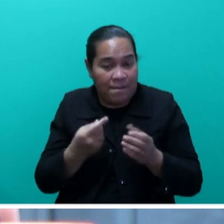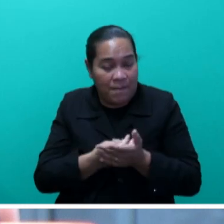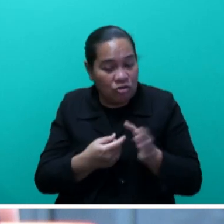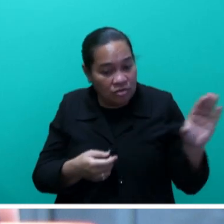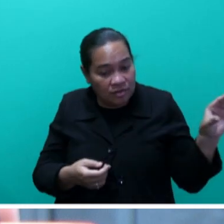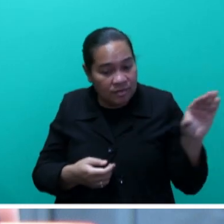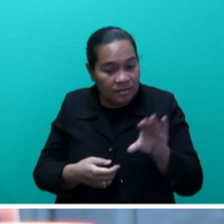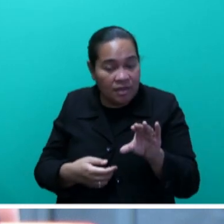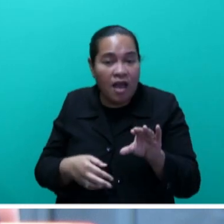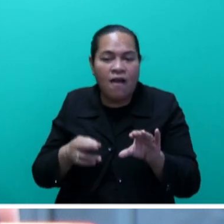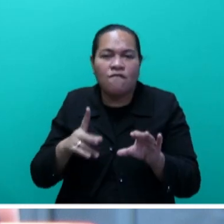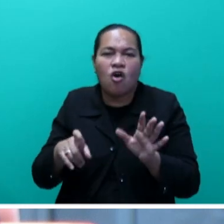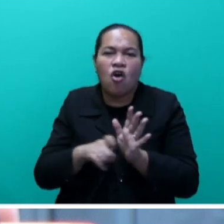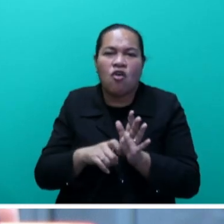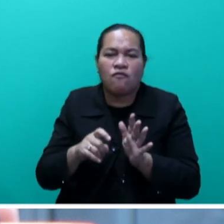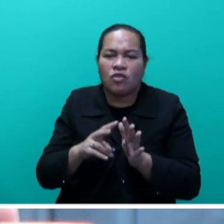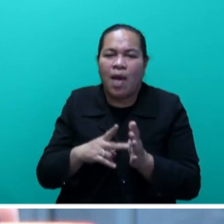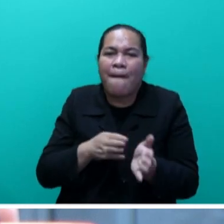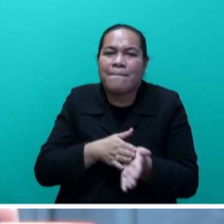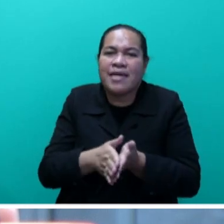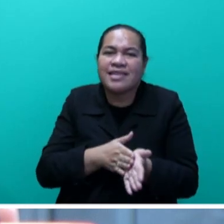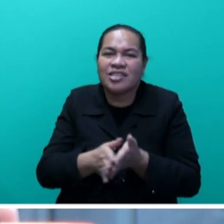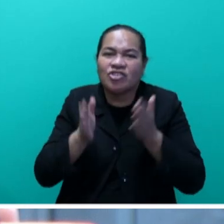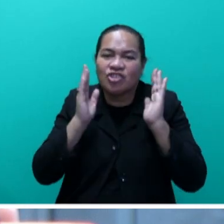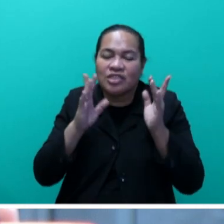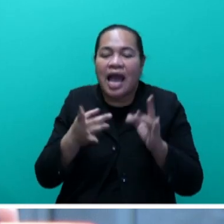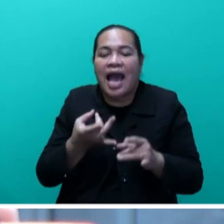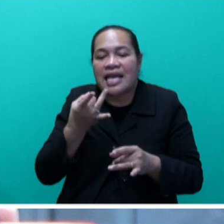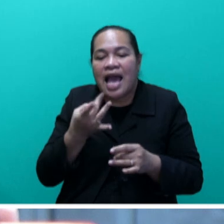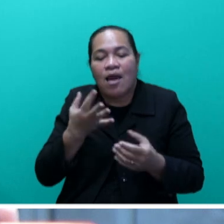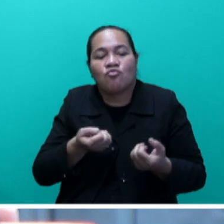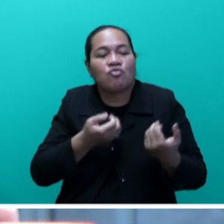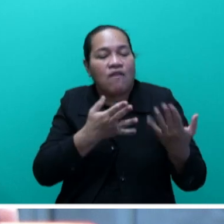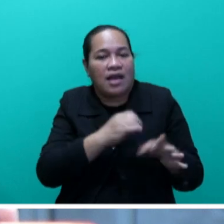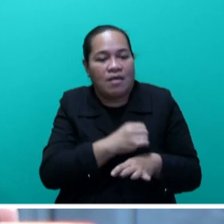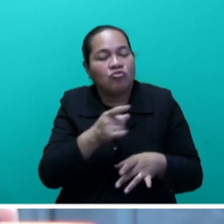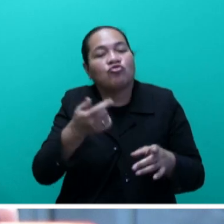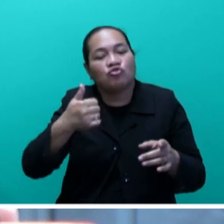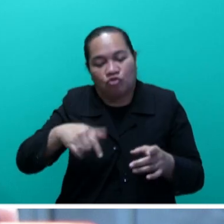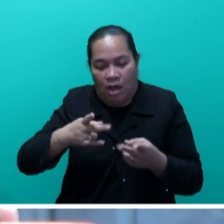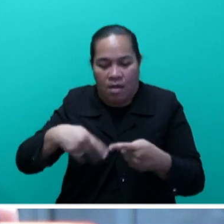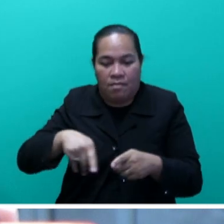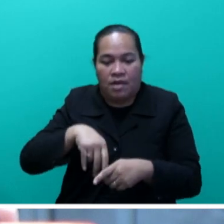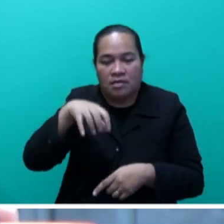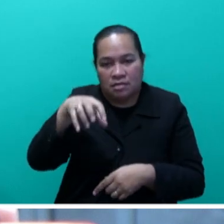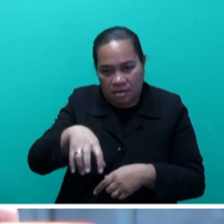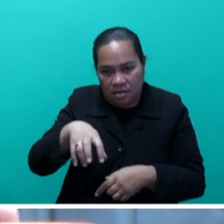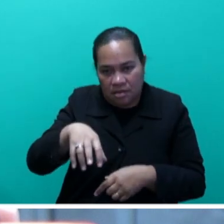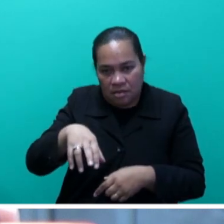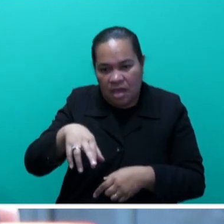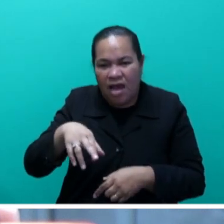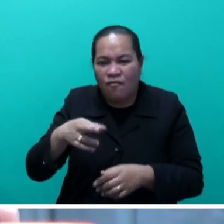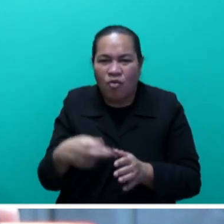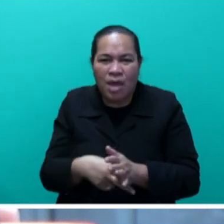Vunirewa Bible School, which the Methodist Church of Fiji has kindly provided for government to use as the location for the much-needed